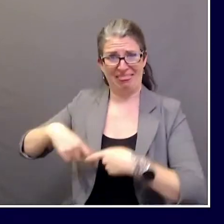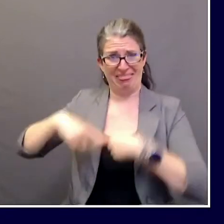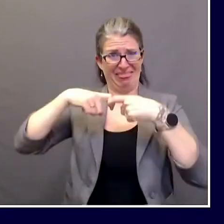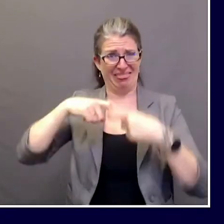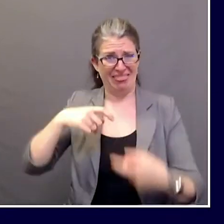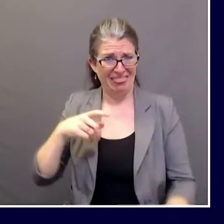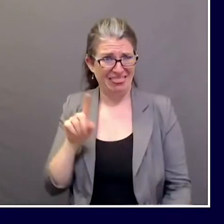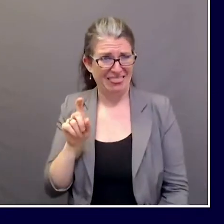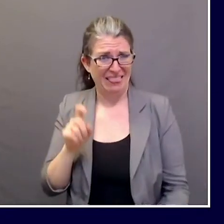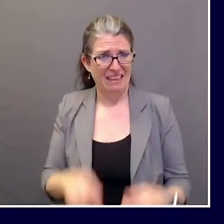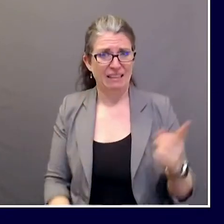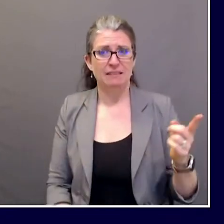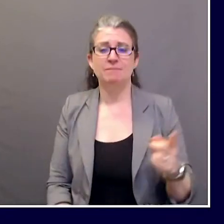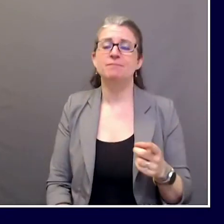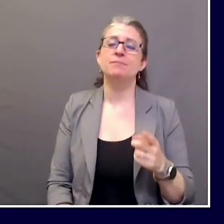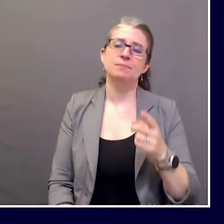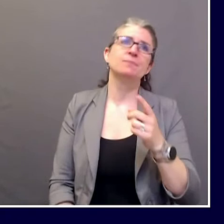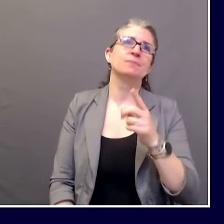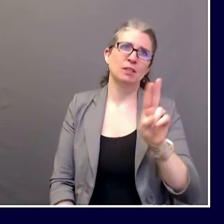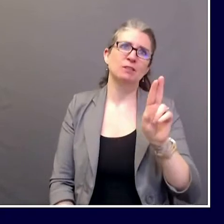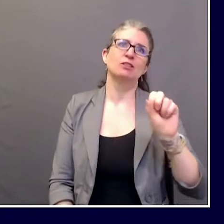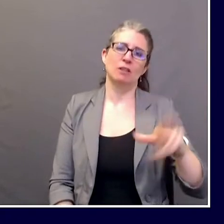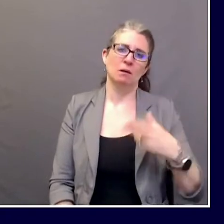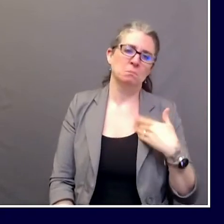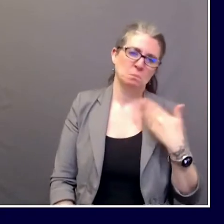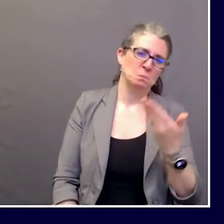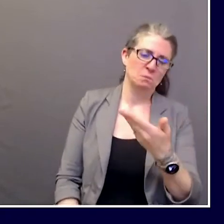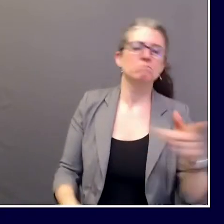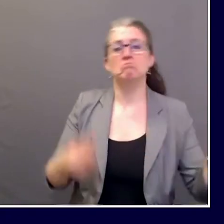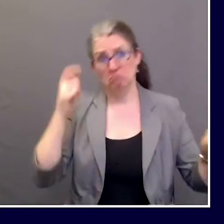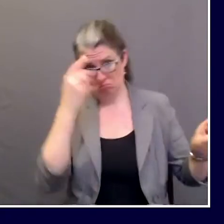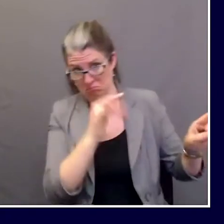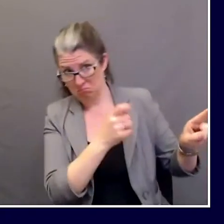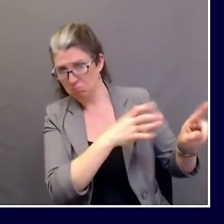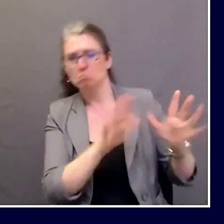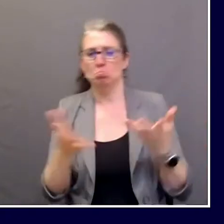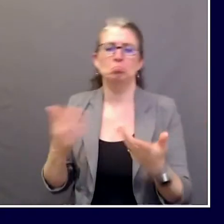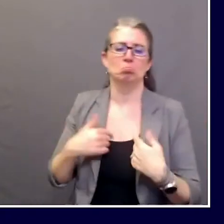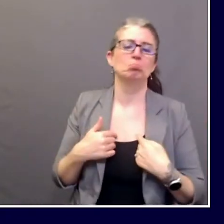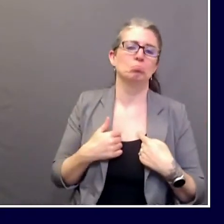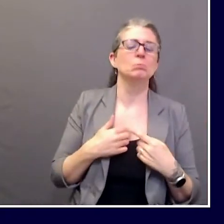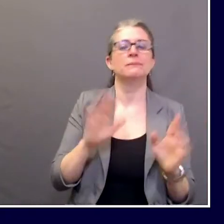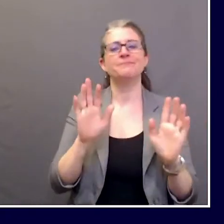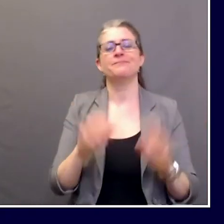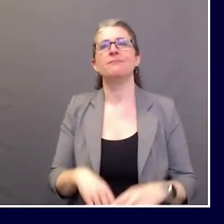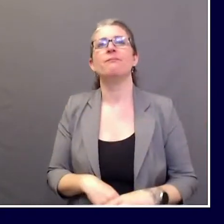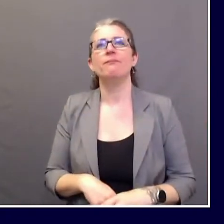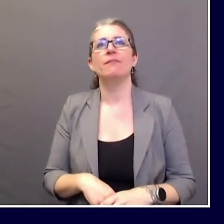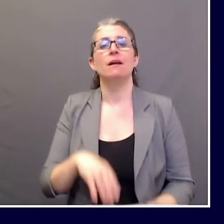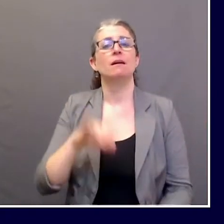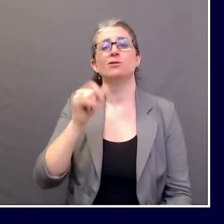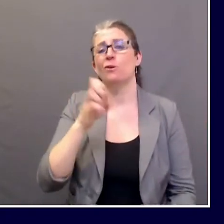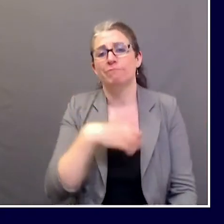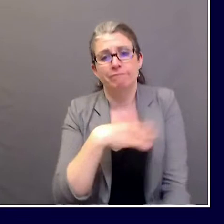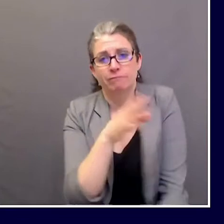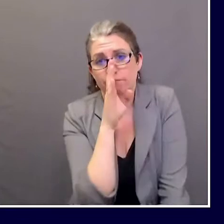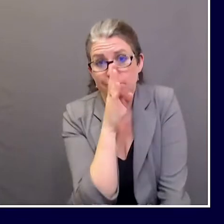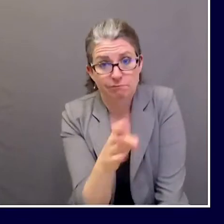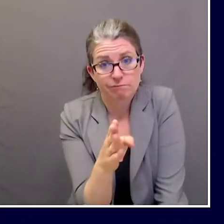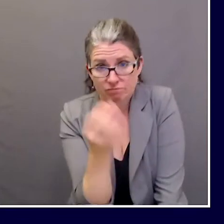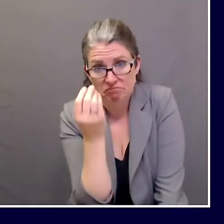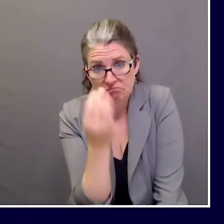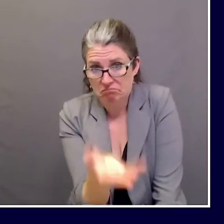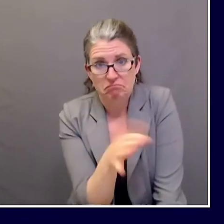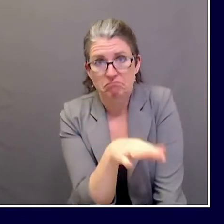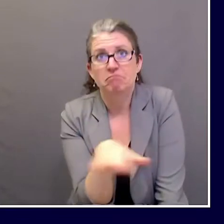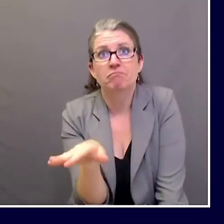I'll start, but invite others to weigh in. Joe, to be completely straight with you, this news, I myself only learned